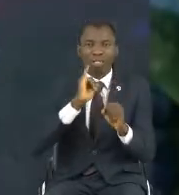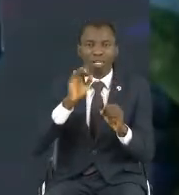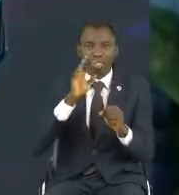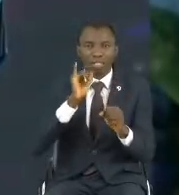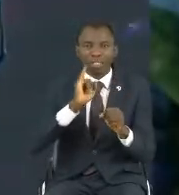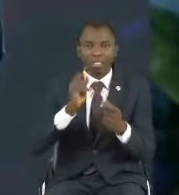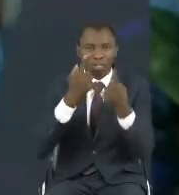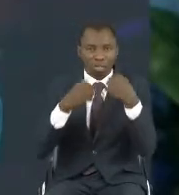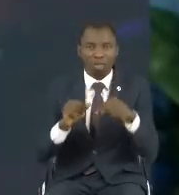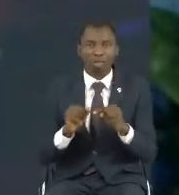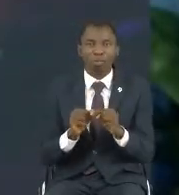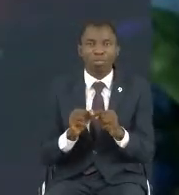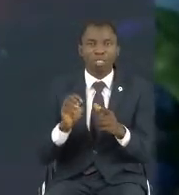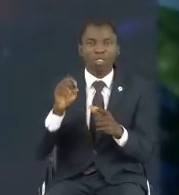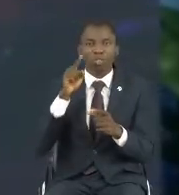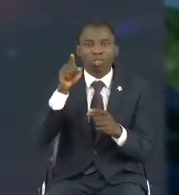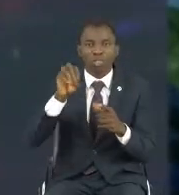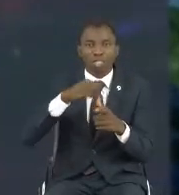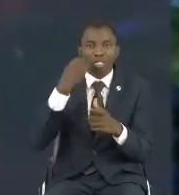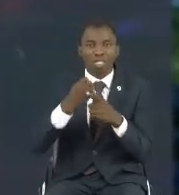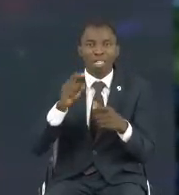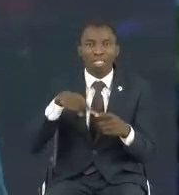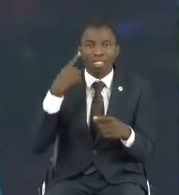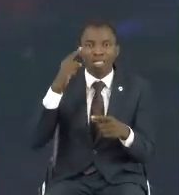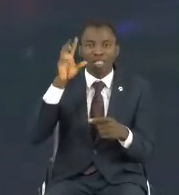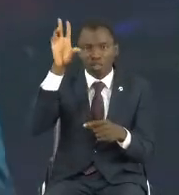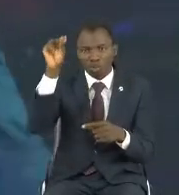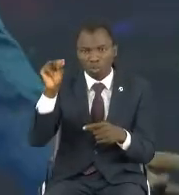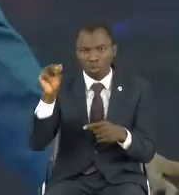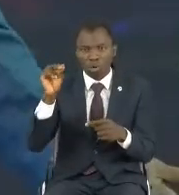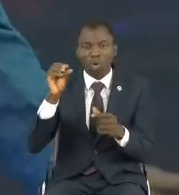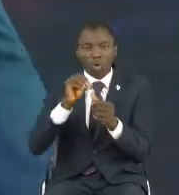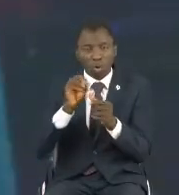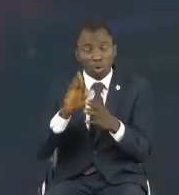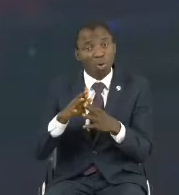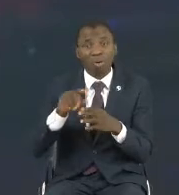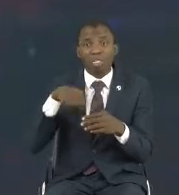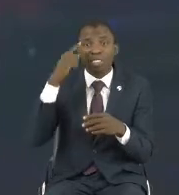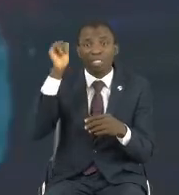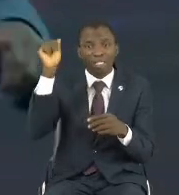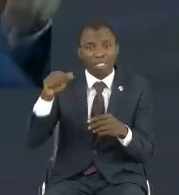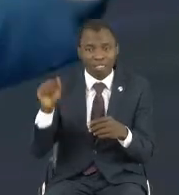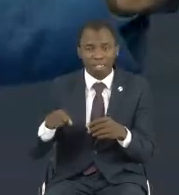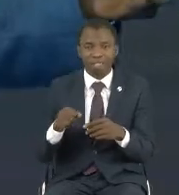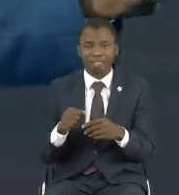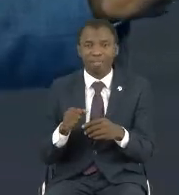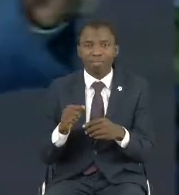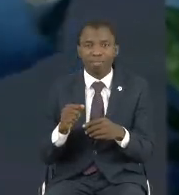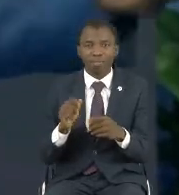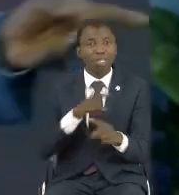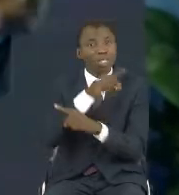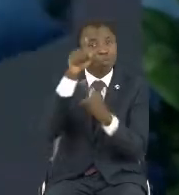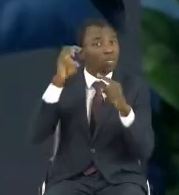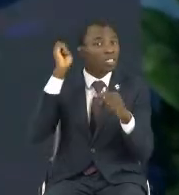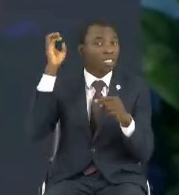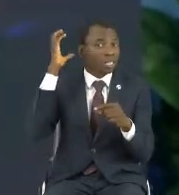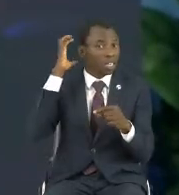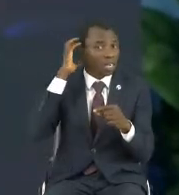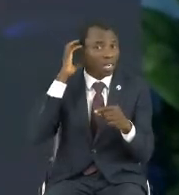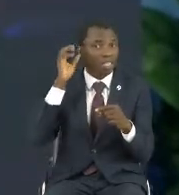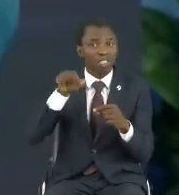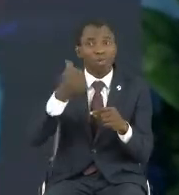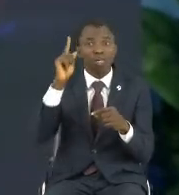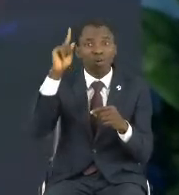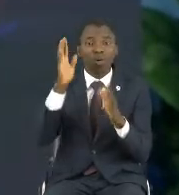say yes. The other fellow said no, kept quiet there. And when he heard the other one